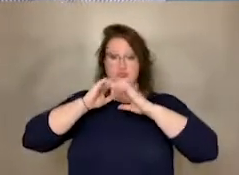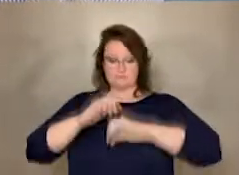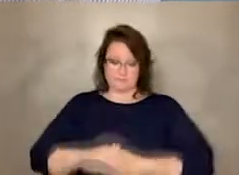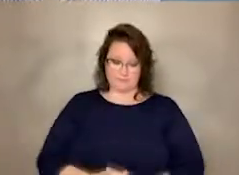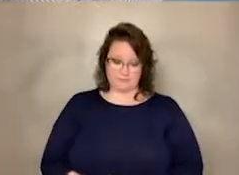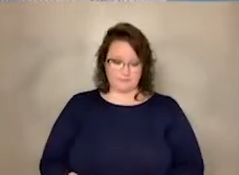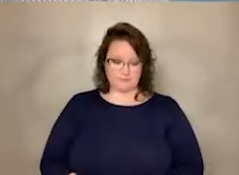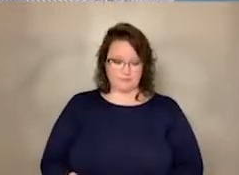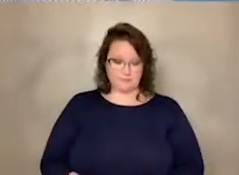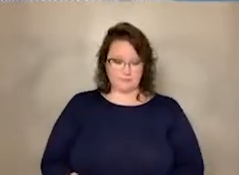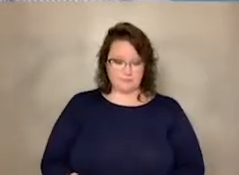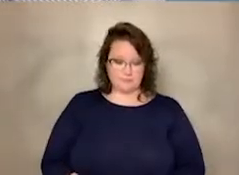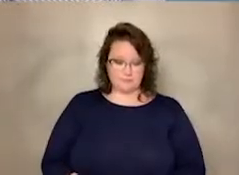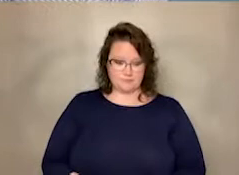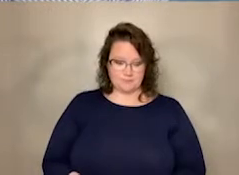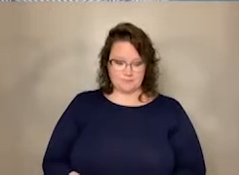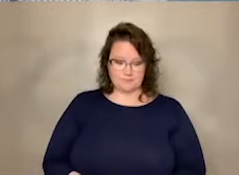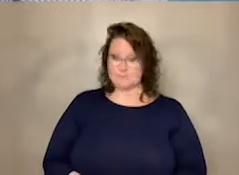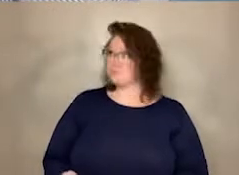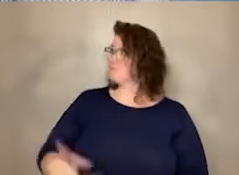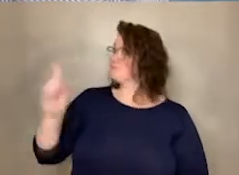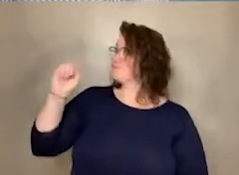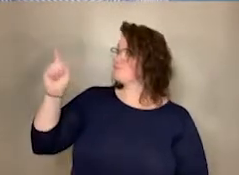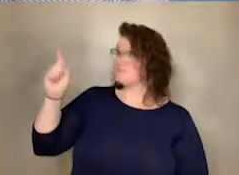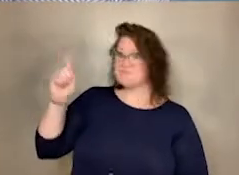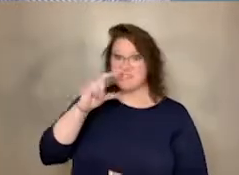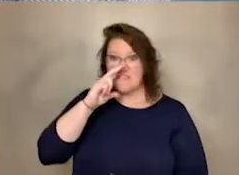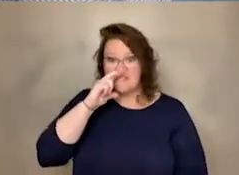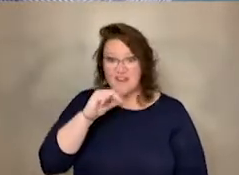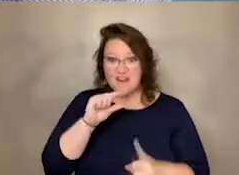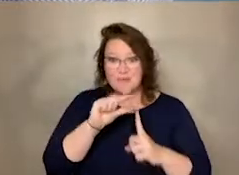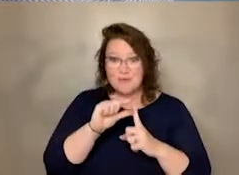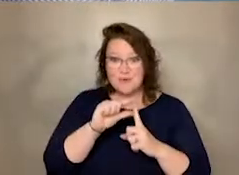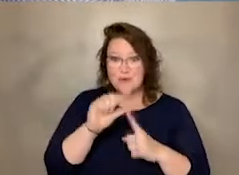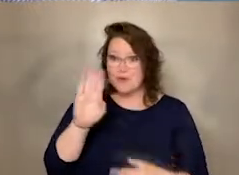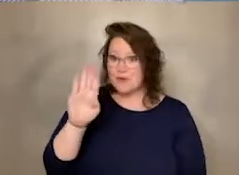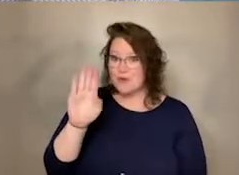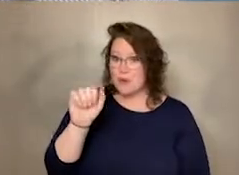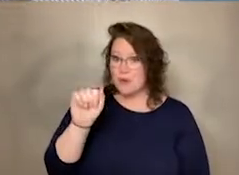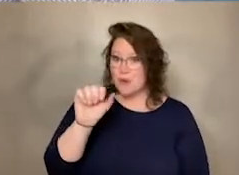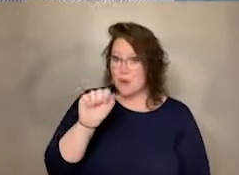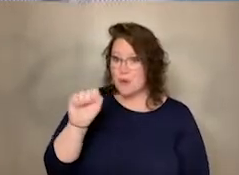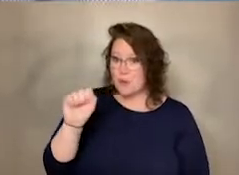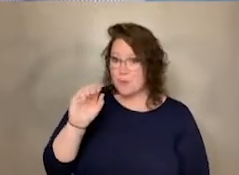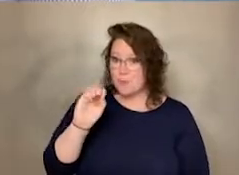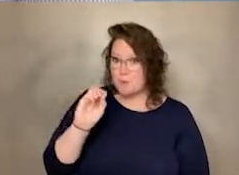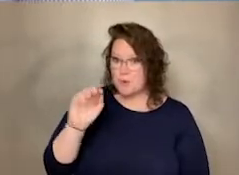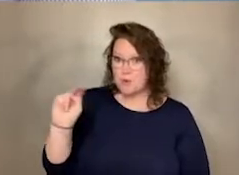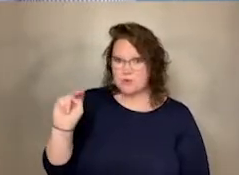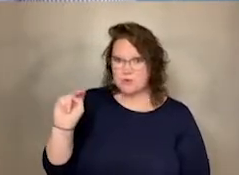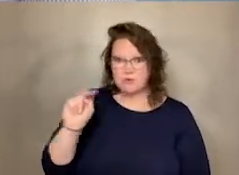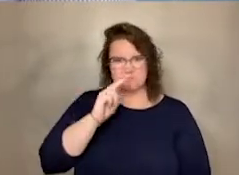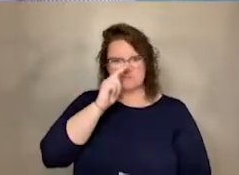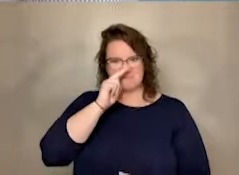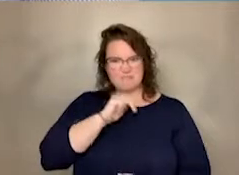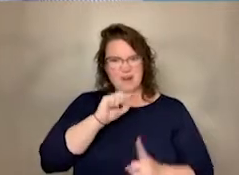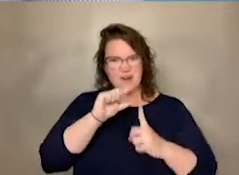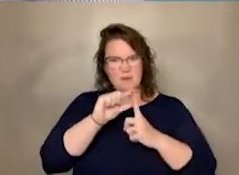And this instrument, that's a funny word. This is called a bassoon.